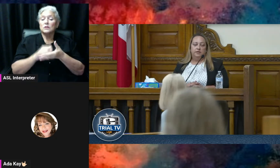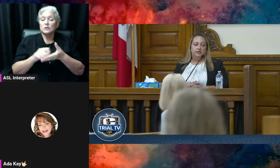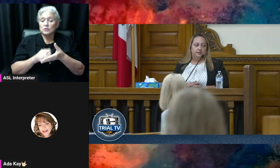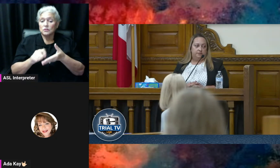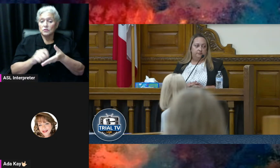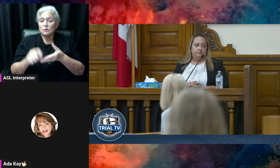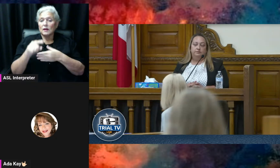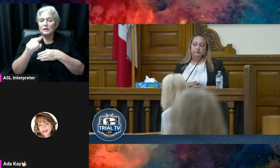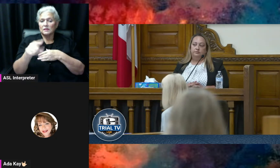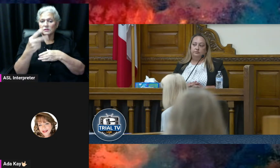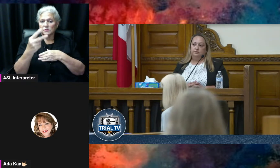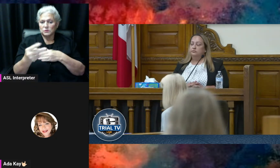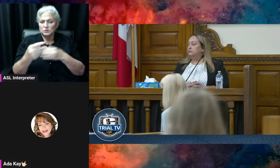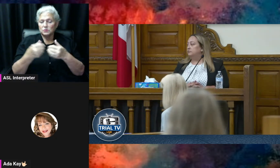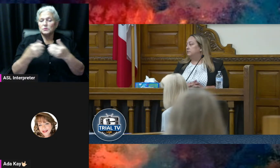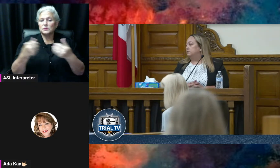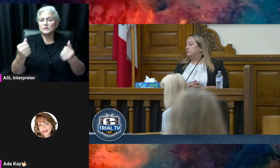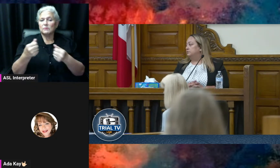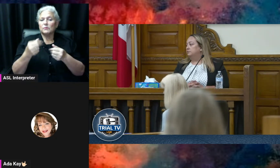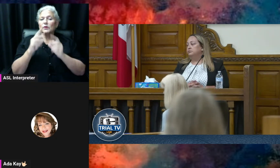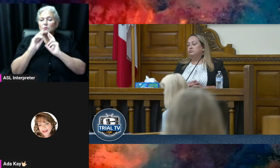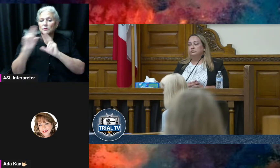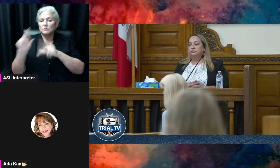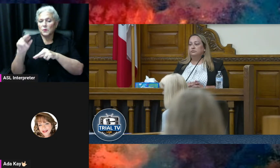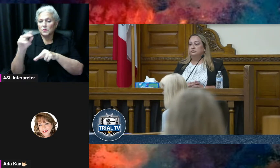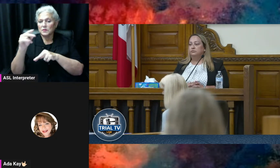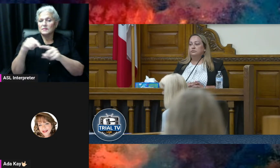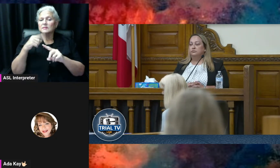testing? Yes. May I approach, Your Honor? Yes.